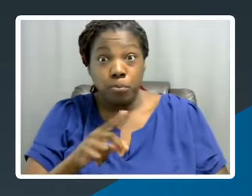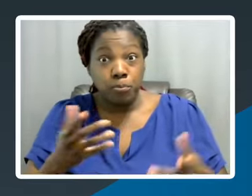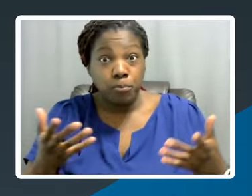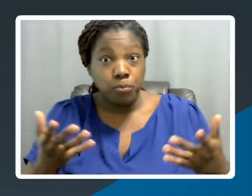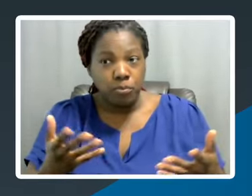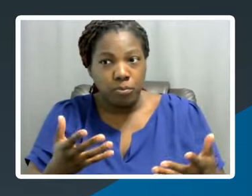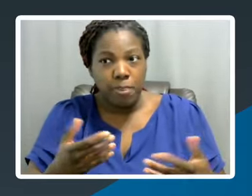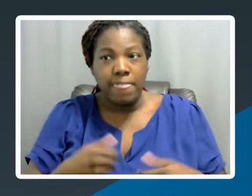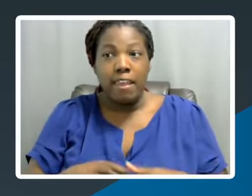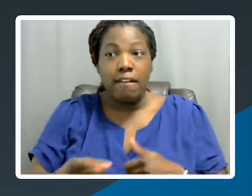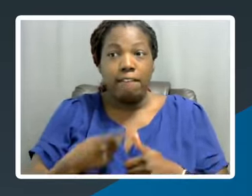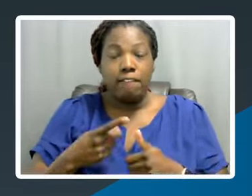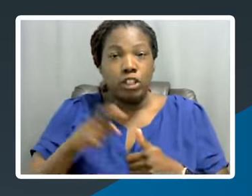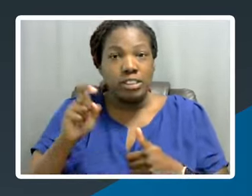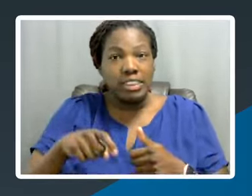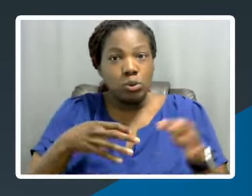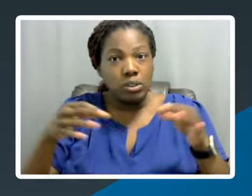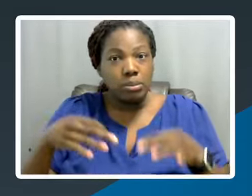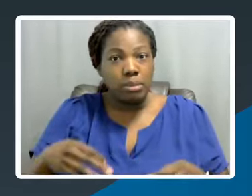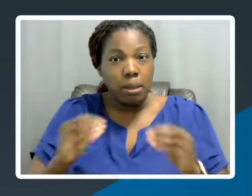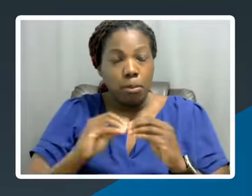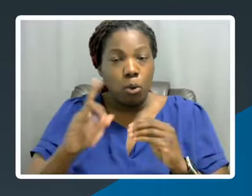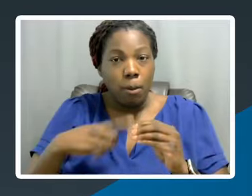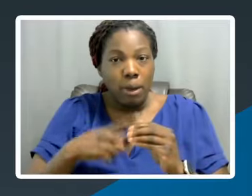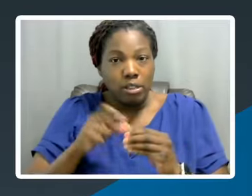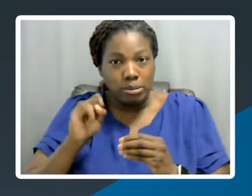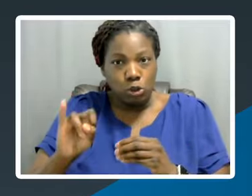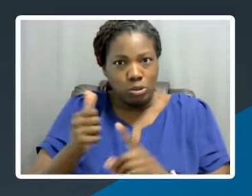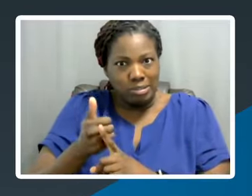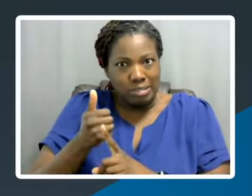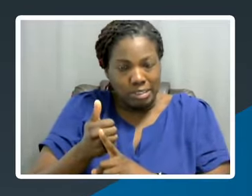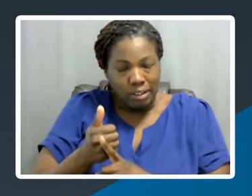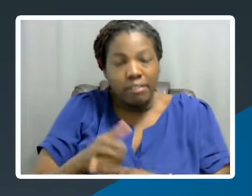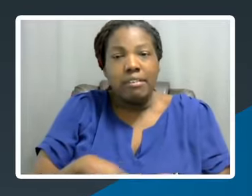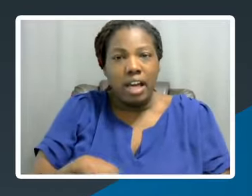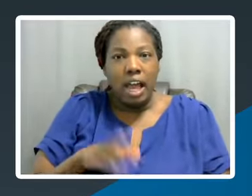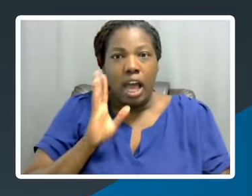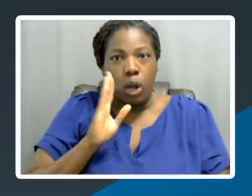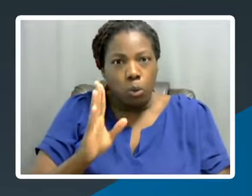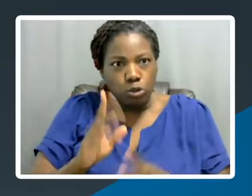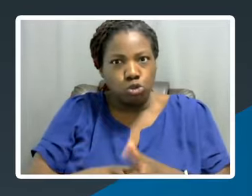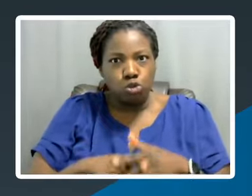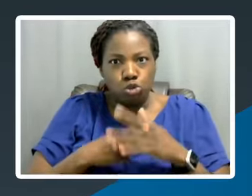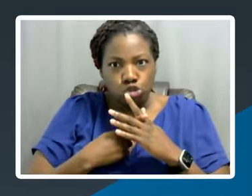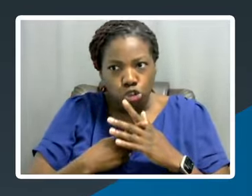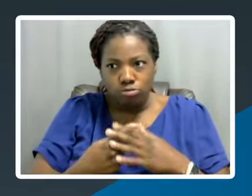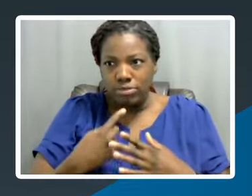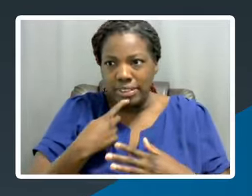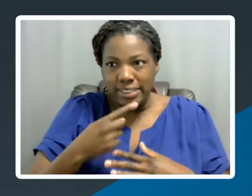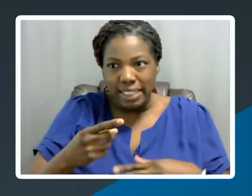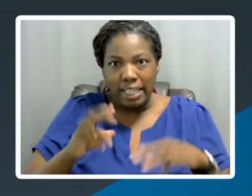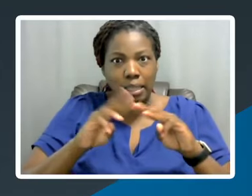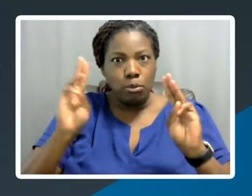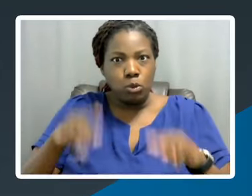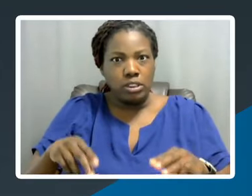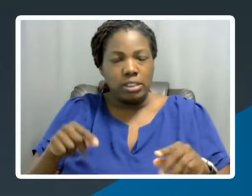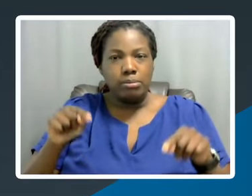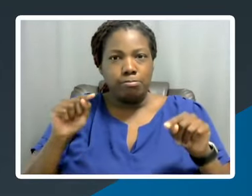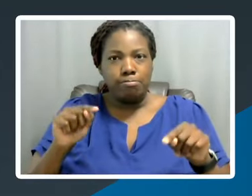first need to tell you a little bit more about the Smithsonian. And so let me start by telling you about our museums. We could go to the next